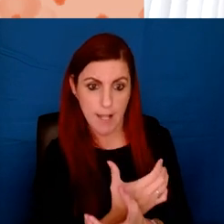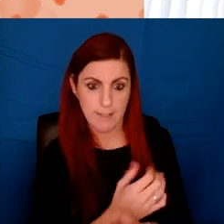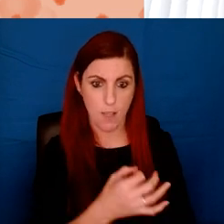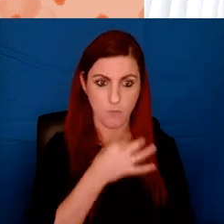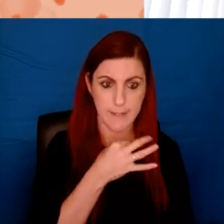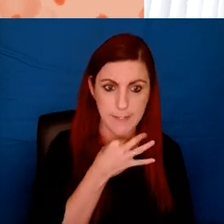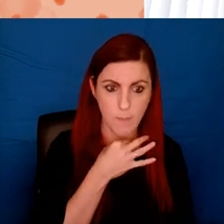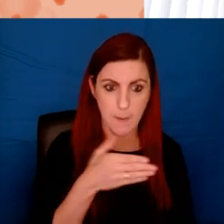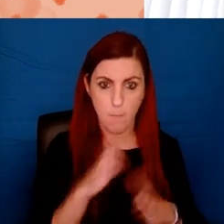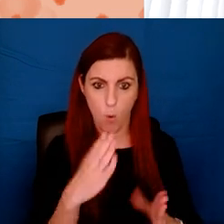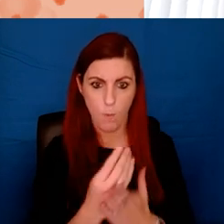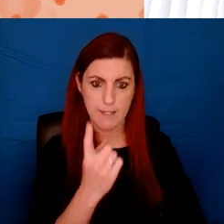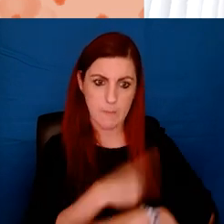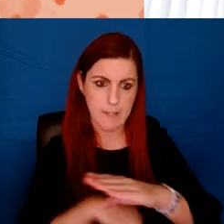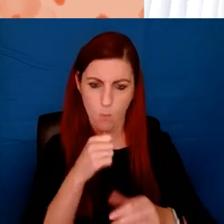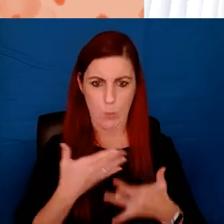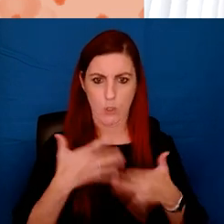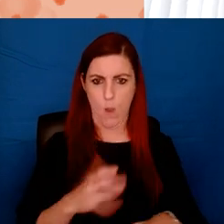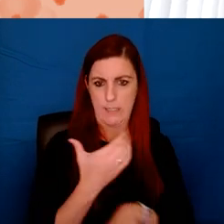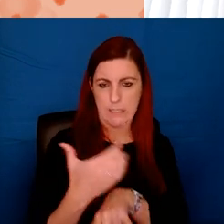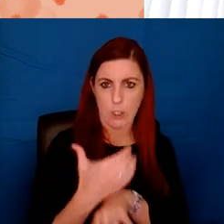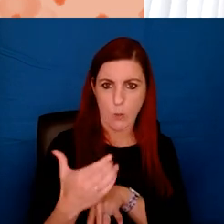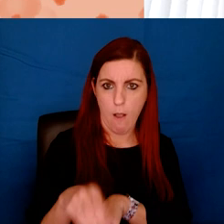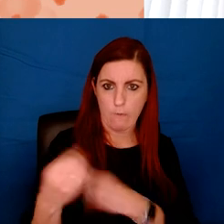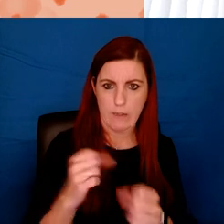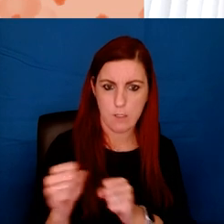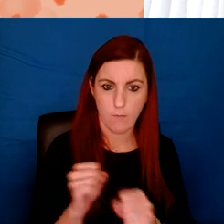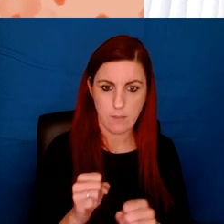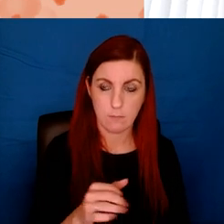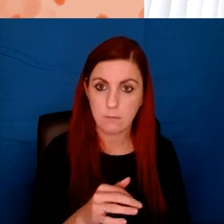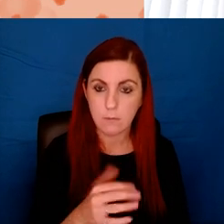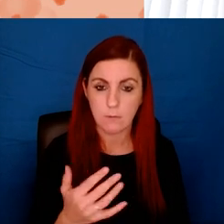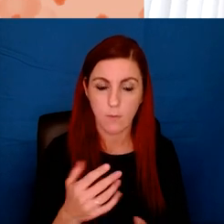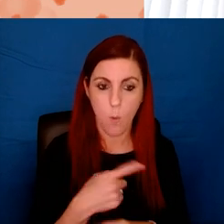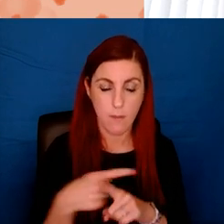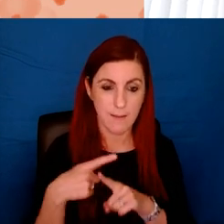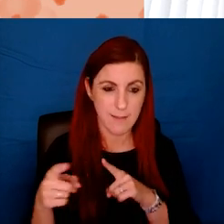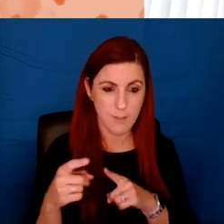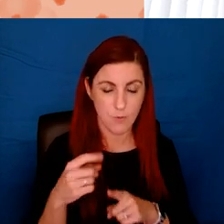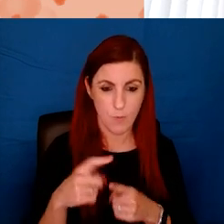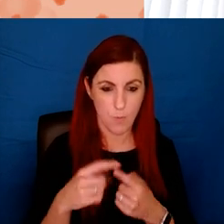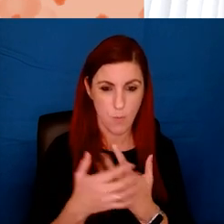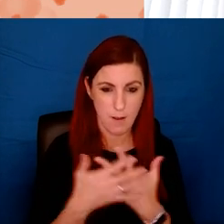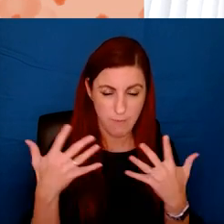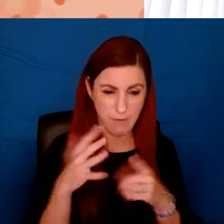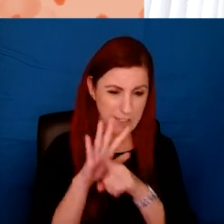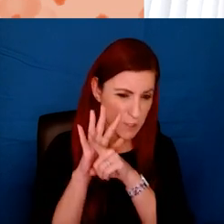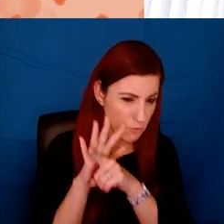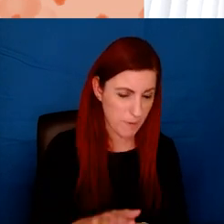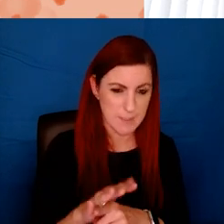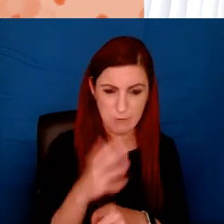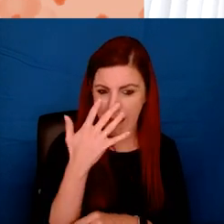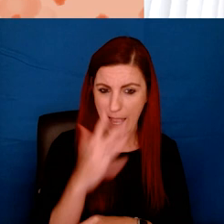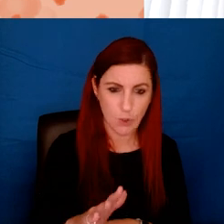is there, if there's a risk of them being born with a disability, then we don't want to continue. So these sorts of very much ableist